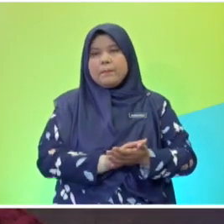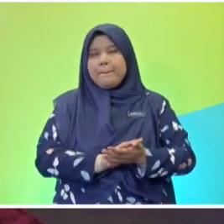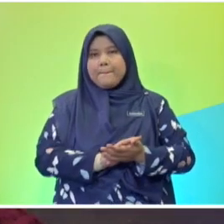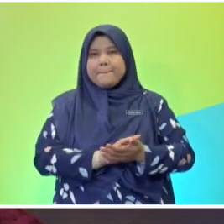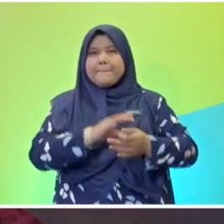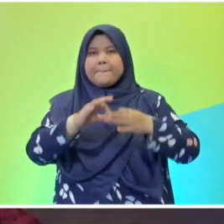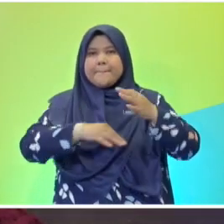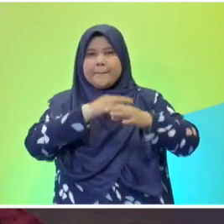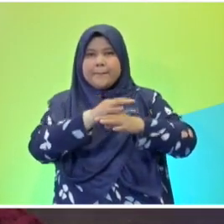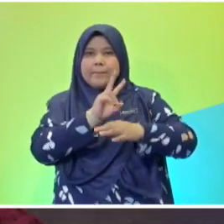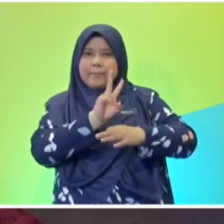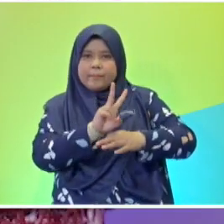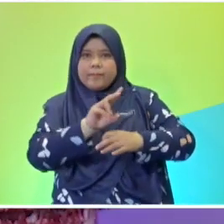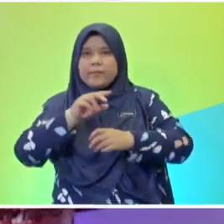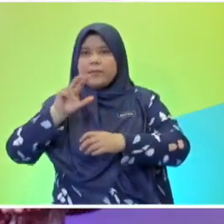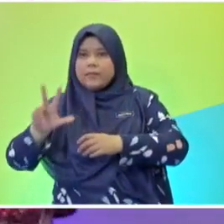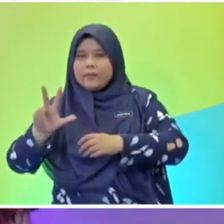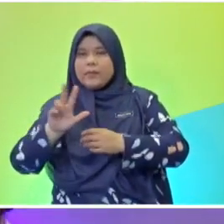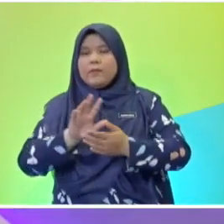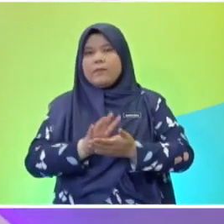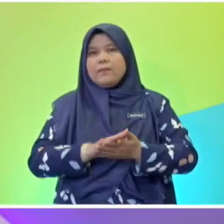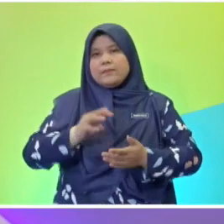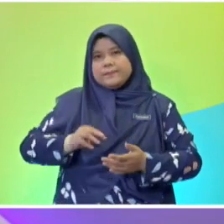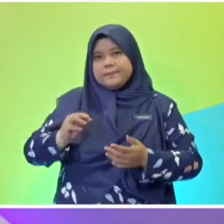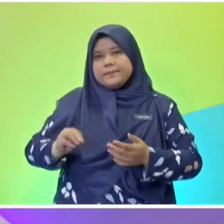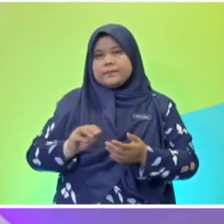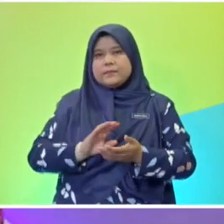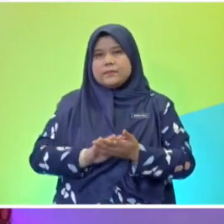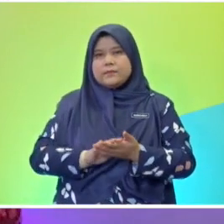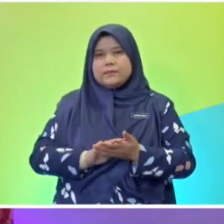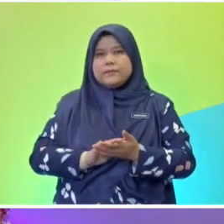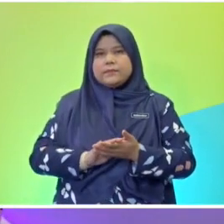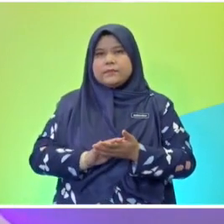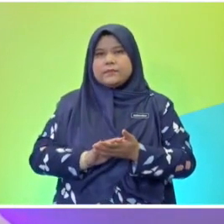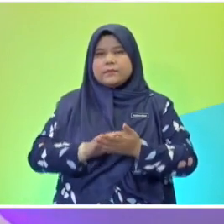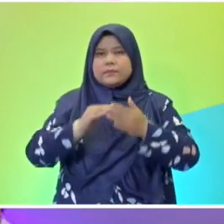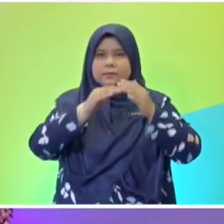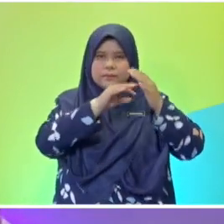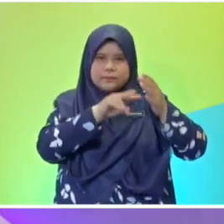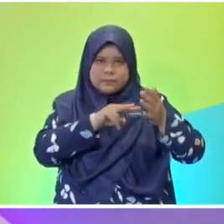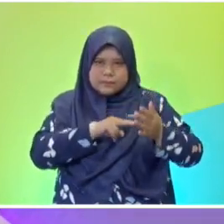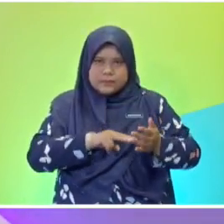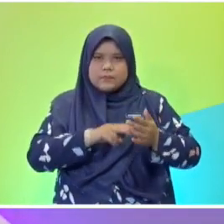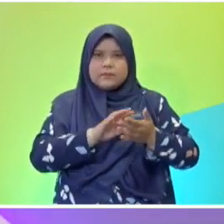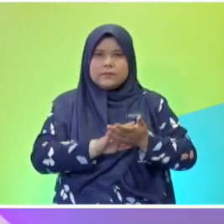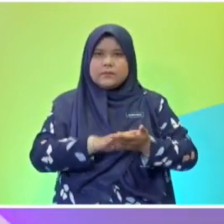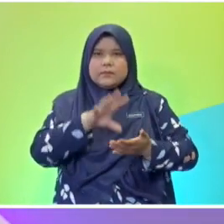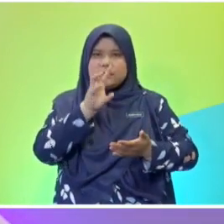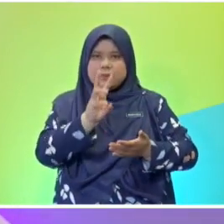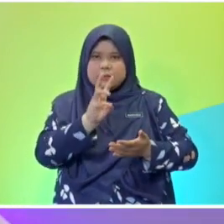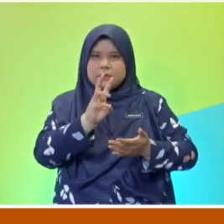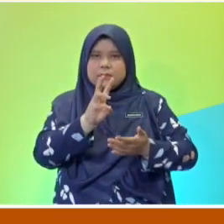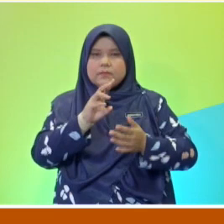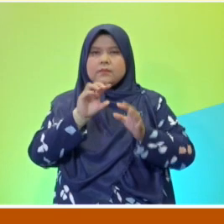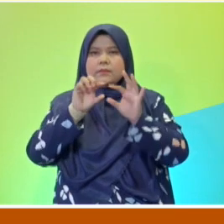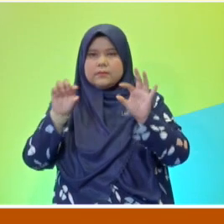For Form 2 and Form 3, the students are going to see only one extended text with 6 gaps.